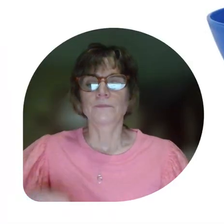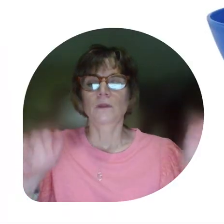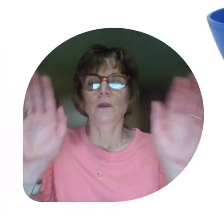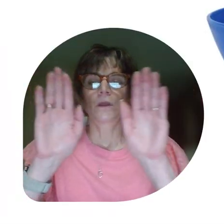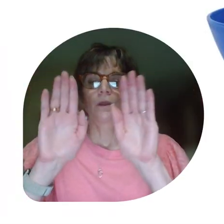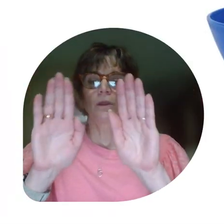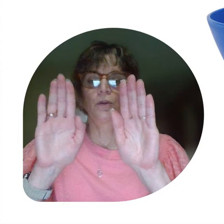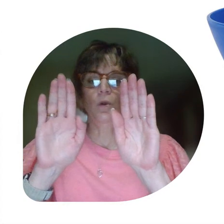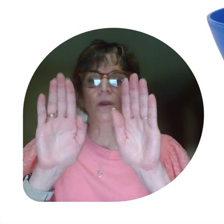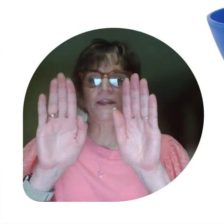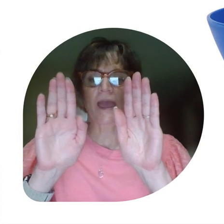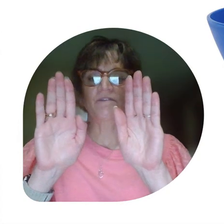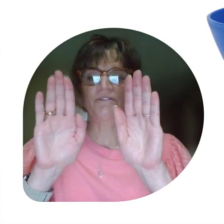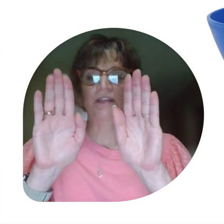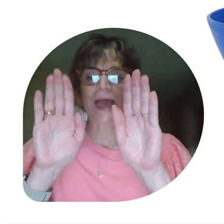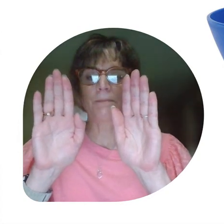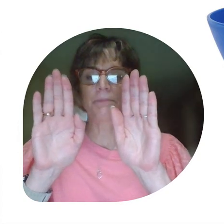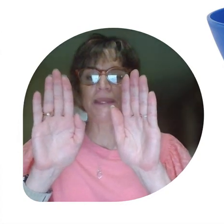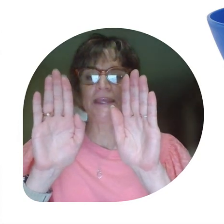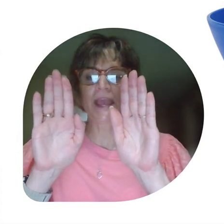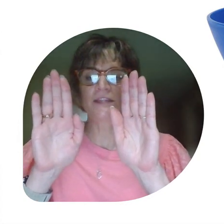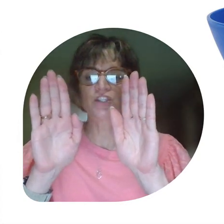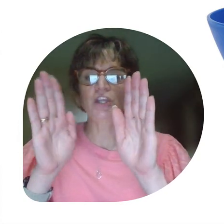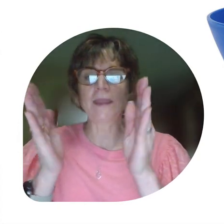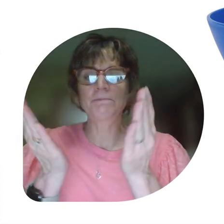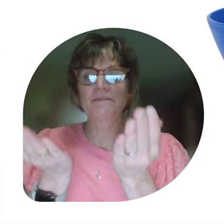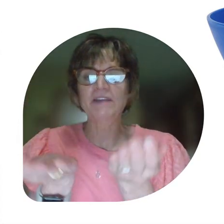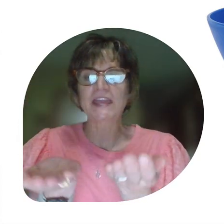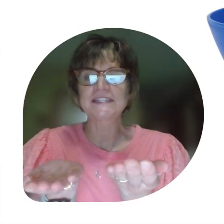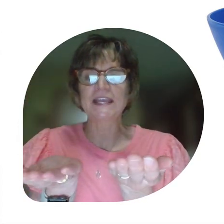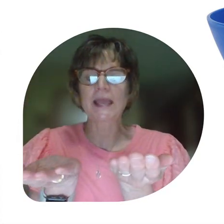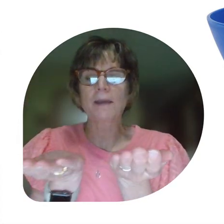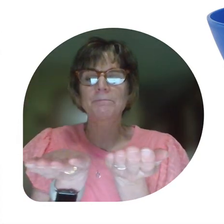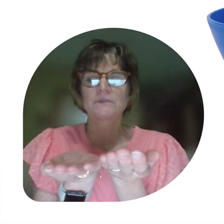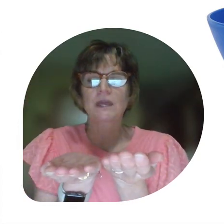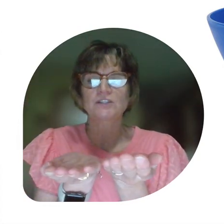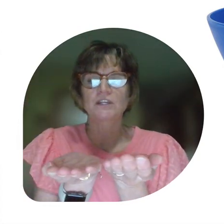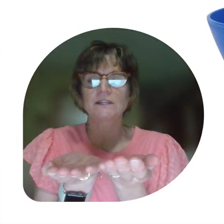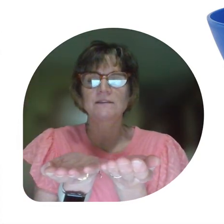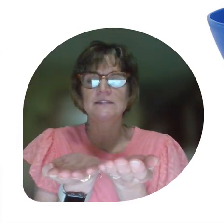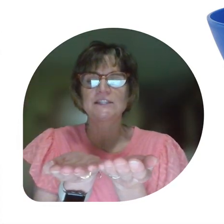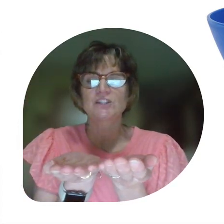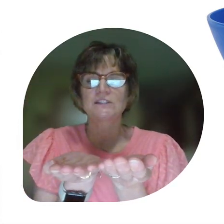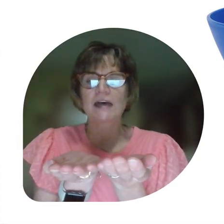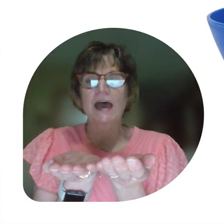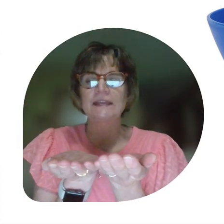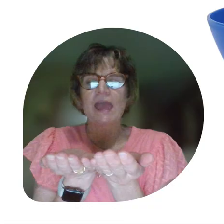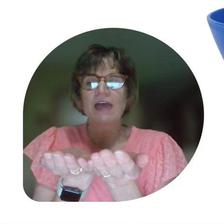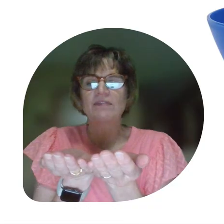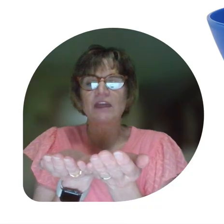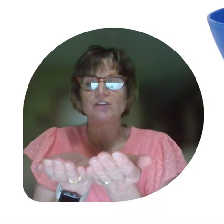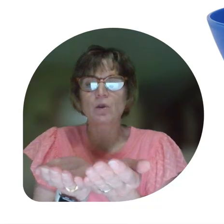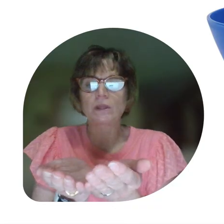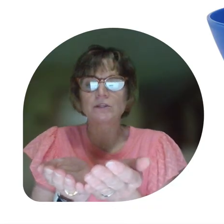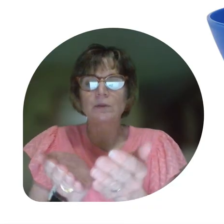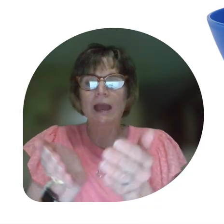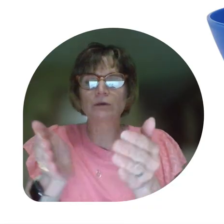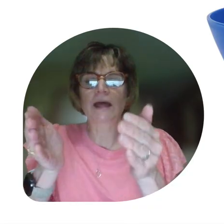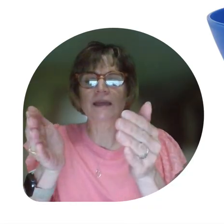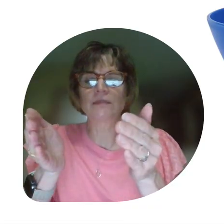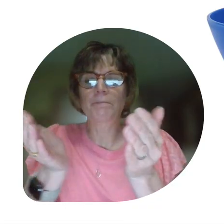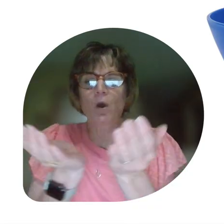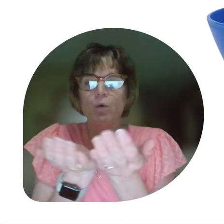Bowl. You're going to have a flat B hand shape facing up, touching each side, and then you're going